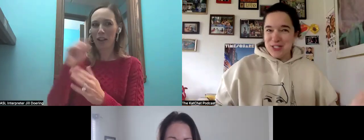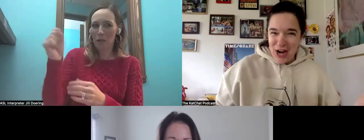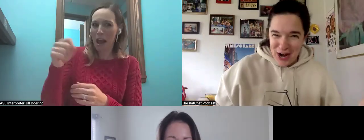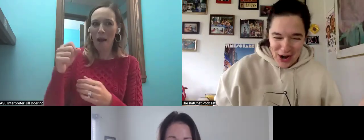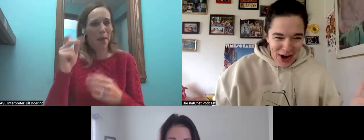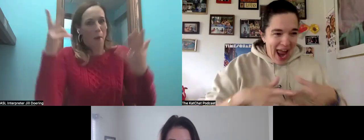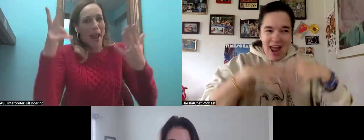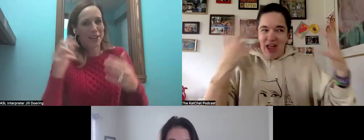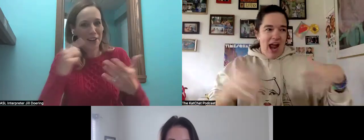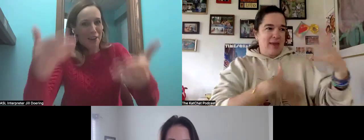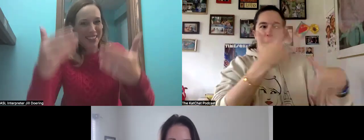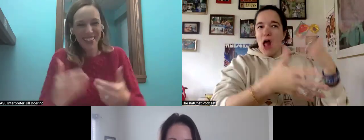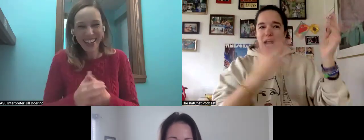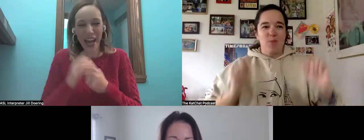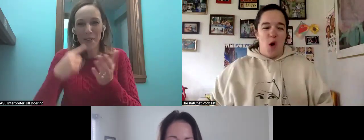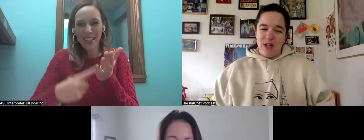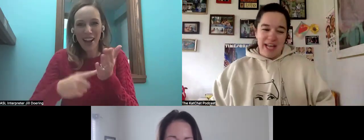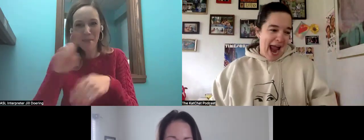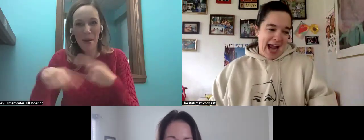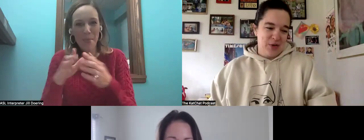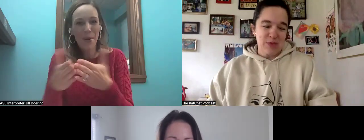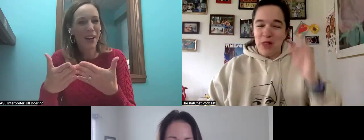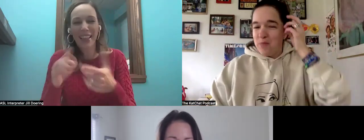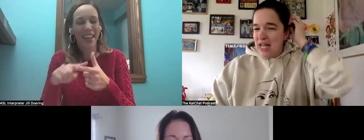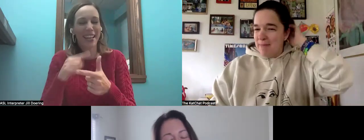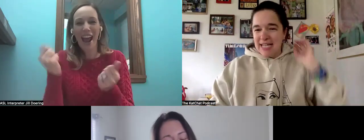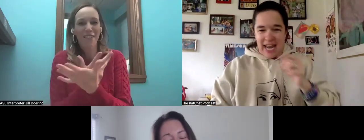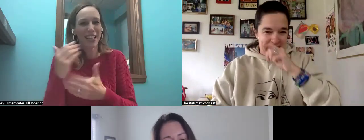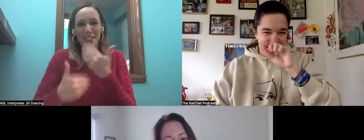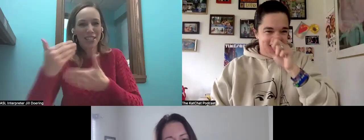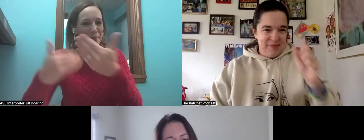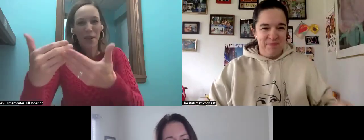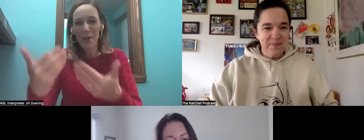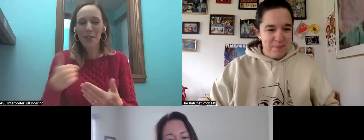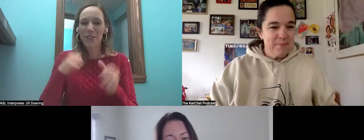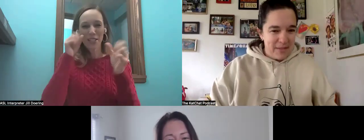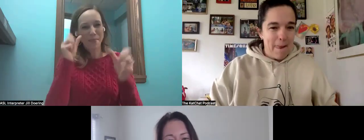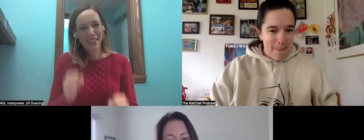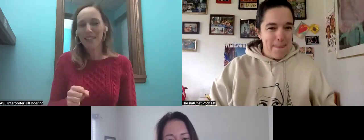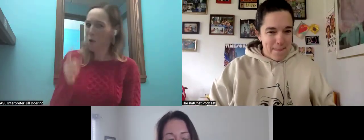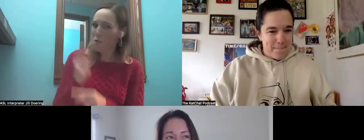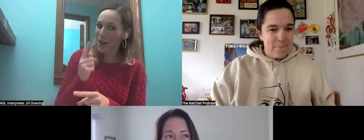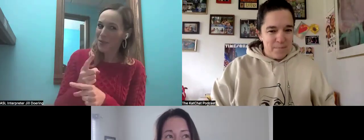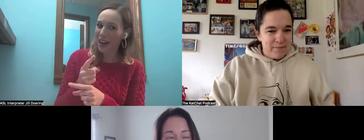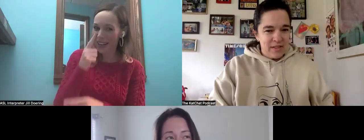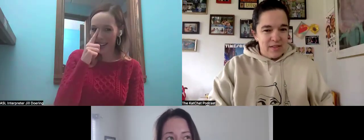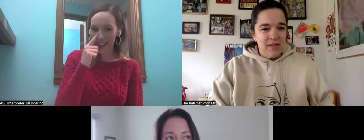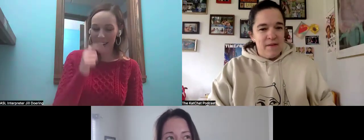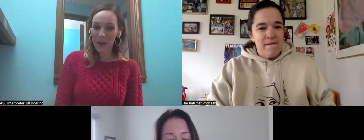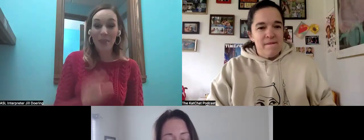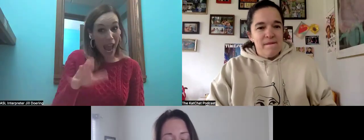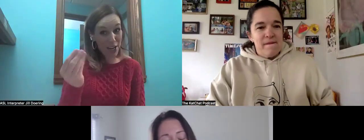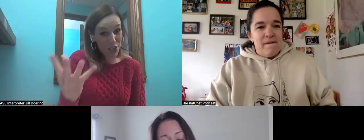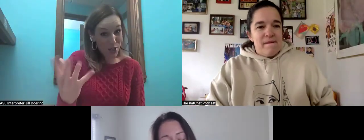Okay, sure. And then the ball kept rolling on. So that's really pretty amazing. Right, right. Well, and just so you